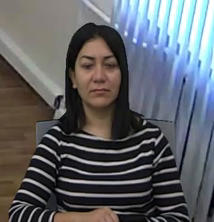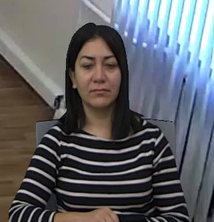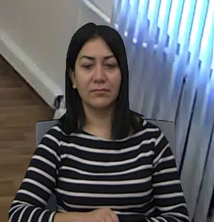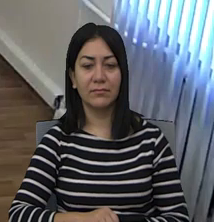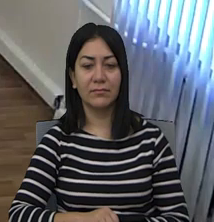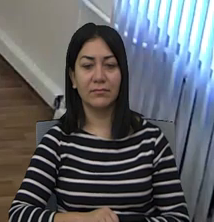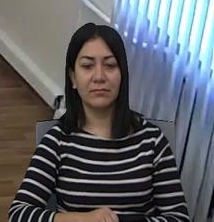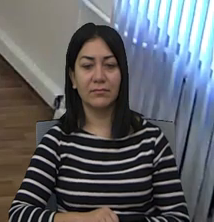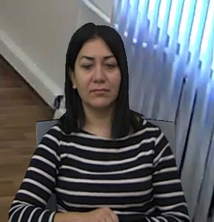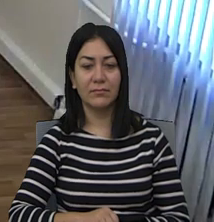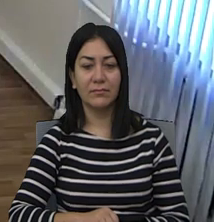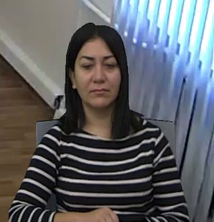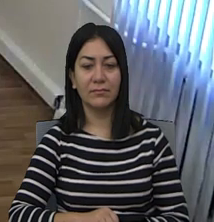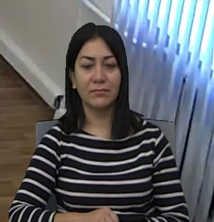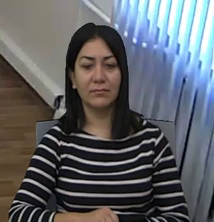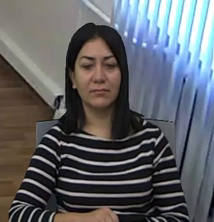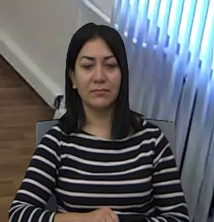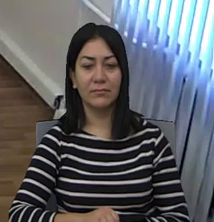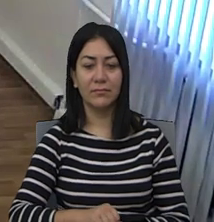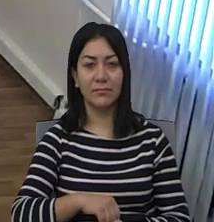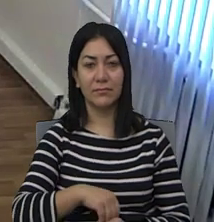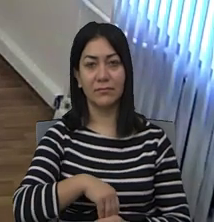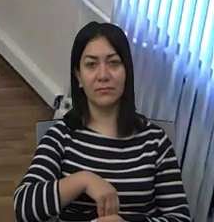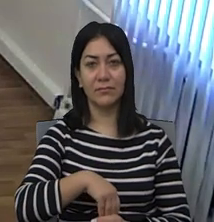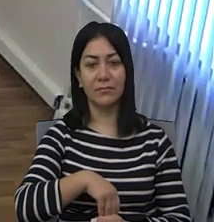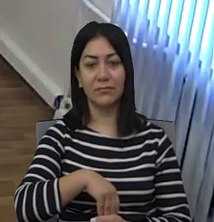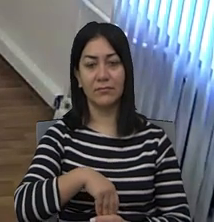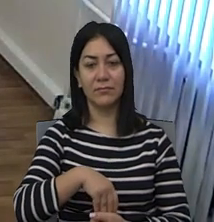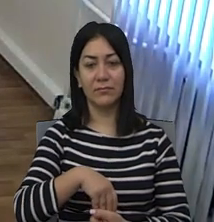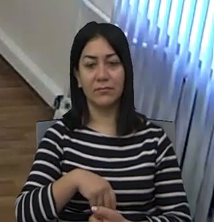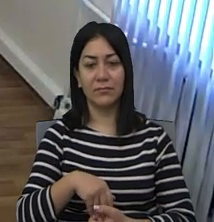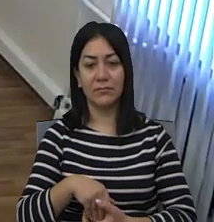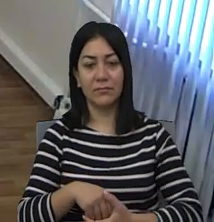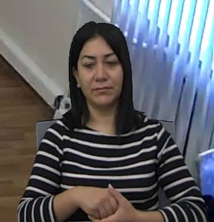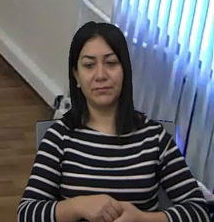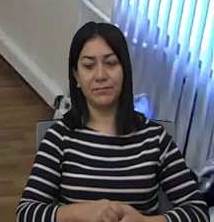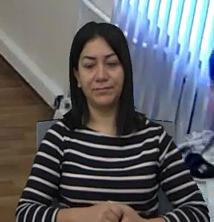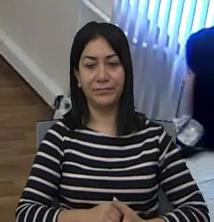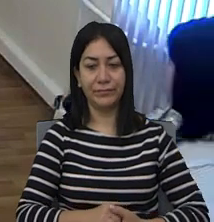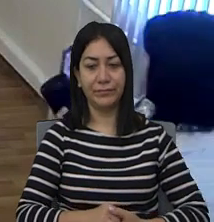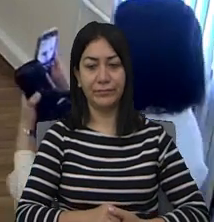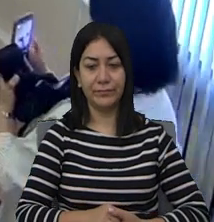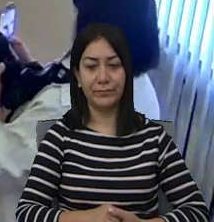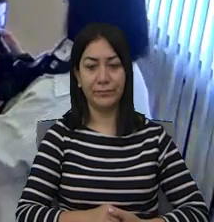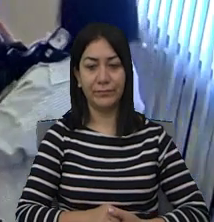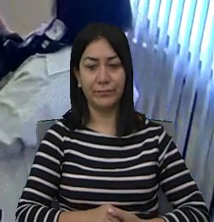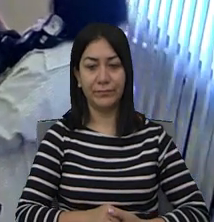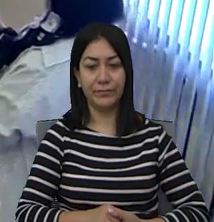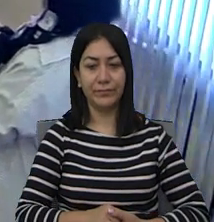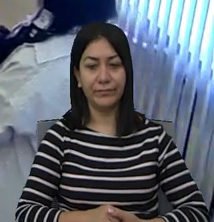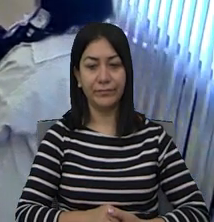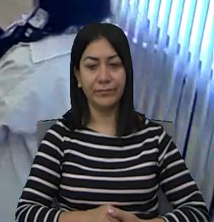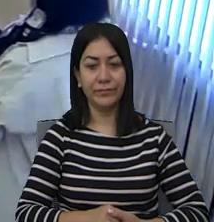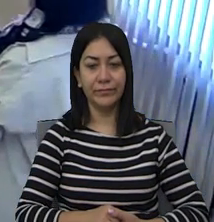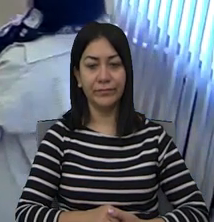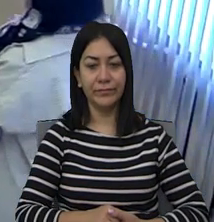Okay, thank you very much for the question. So as I understand it, this project will run until March, is it? March of next year,